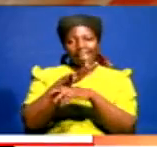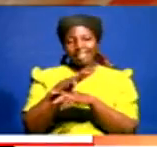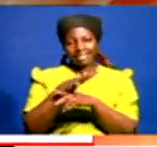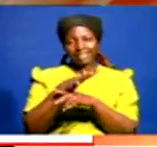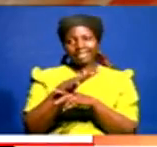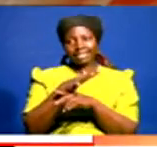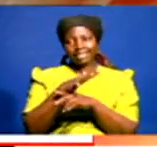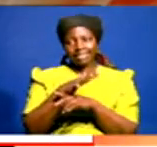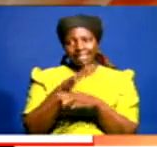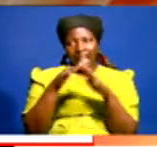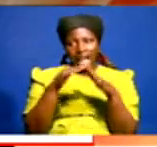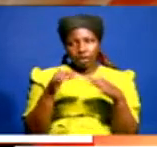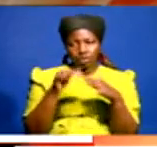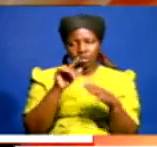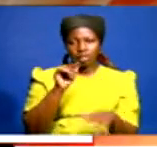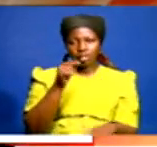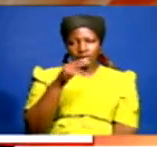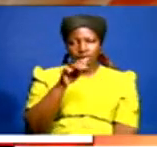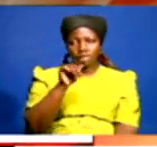story.